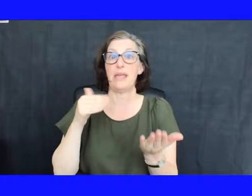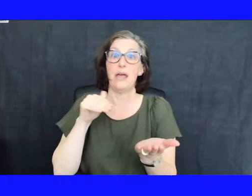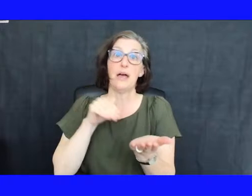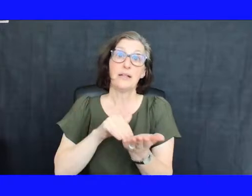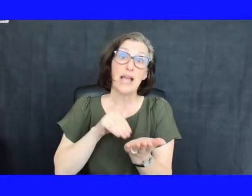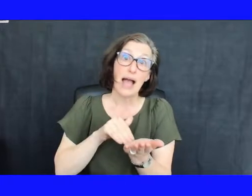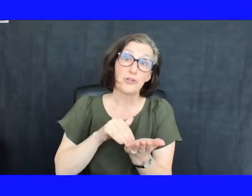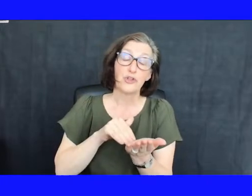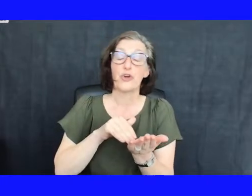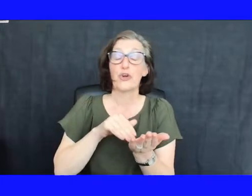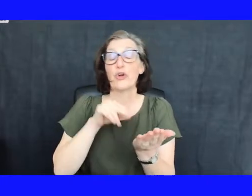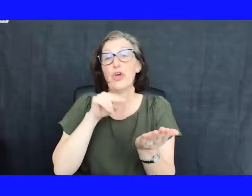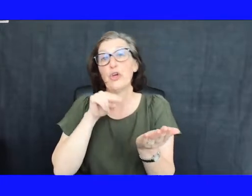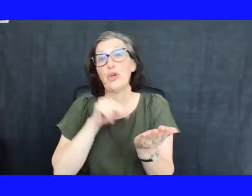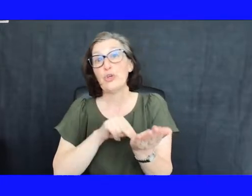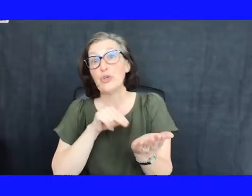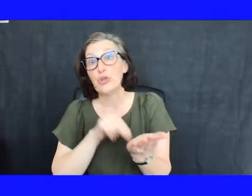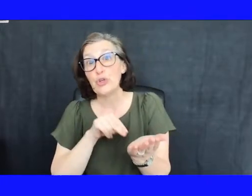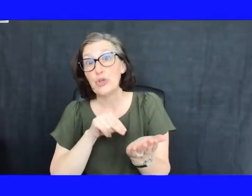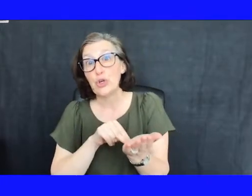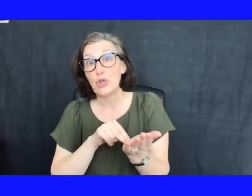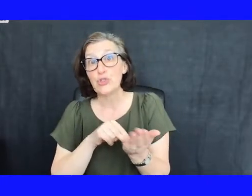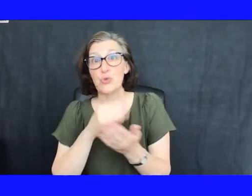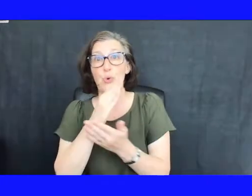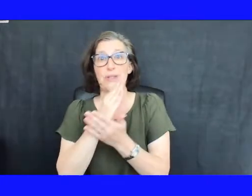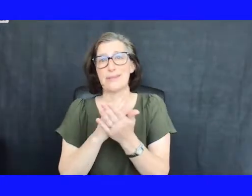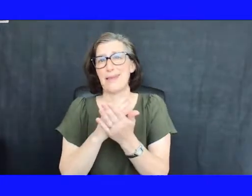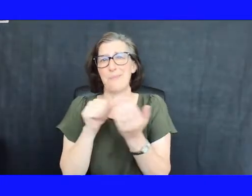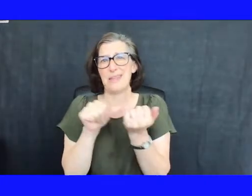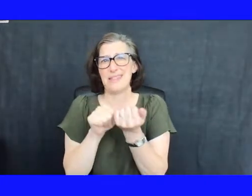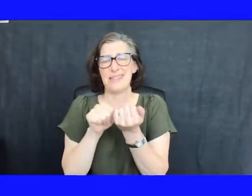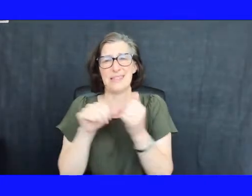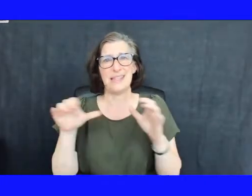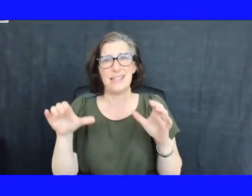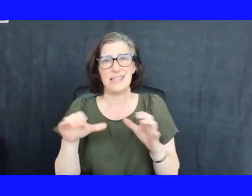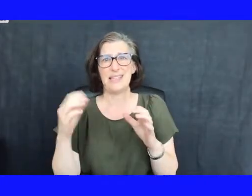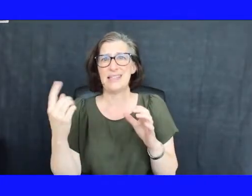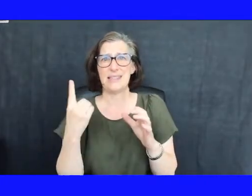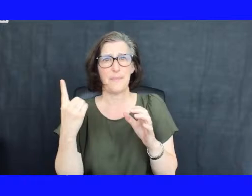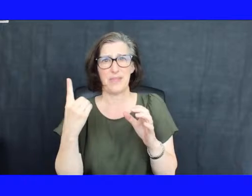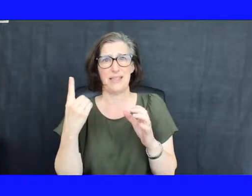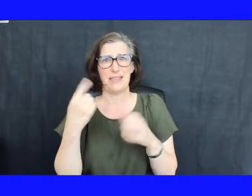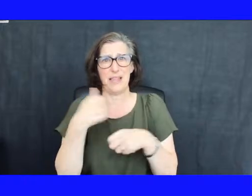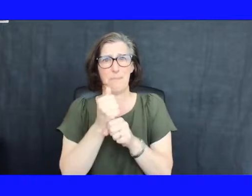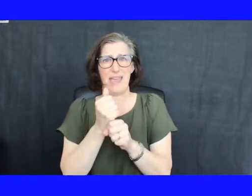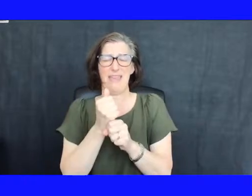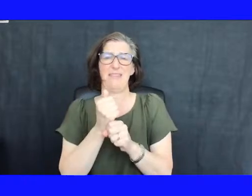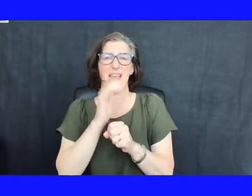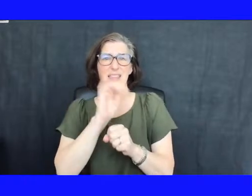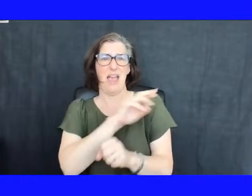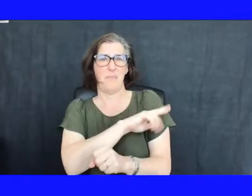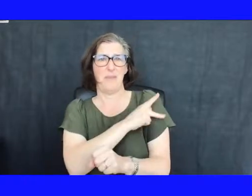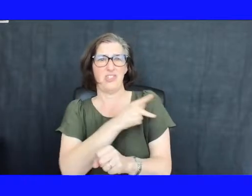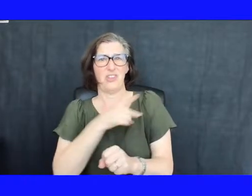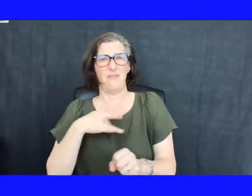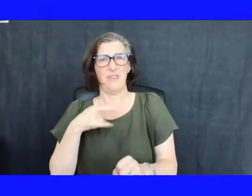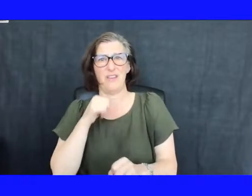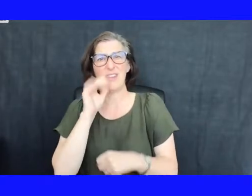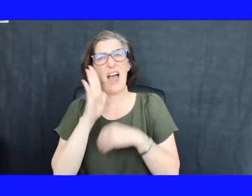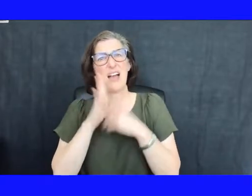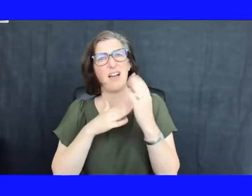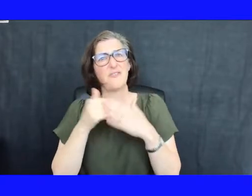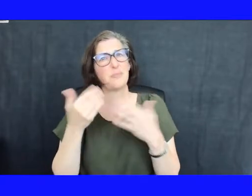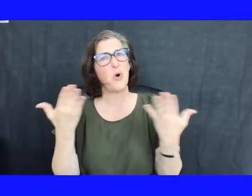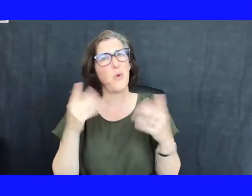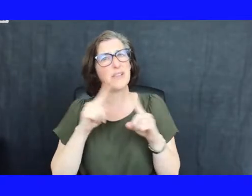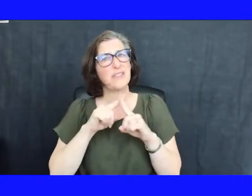offices. Some things could be sent to corporate compliance. Some complaints could be made if it's an affiliate provider. It could be through